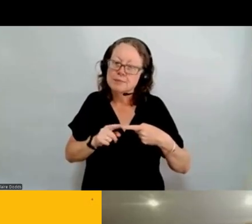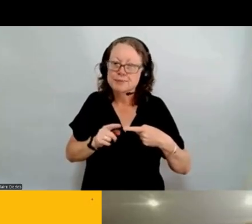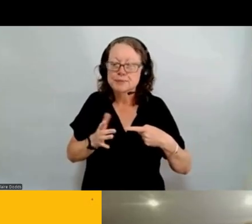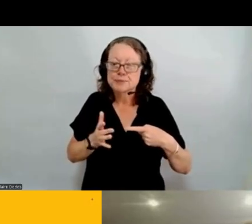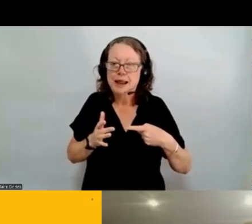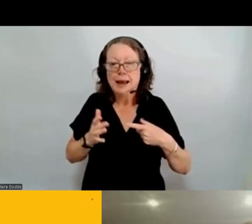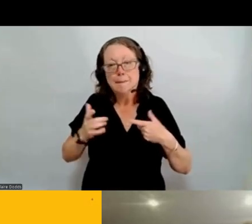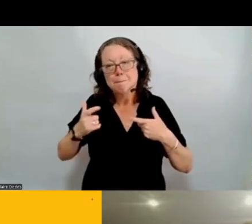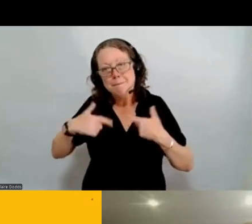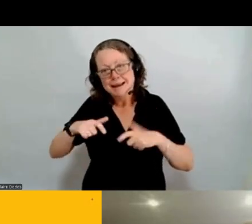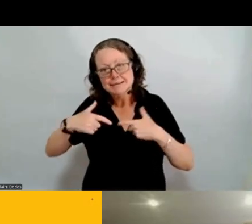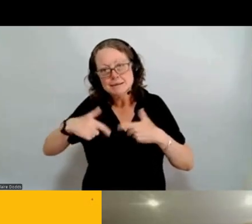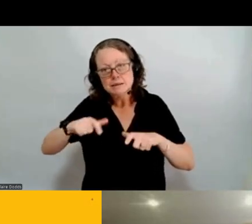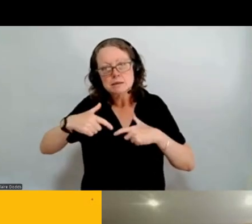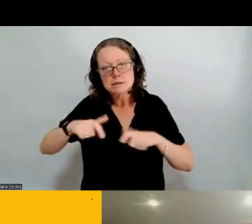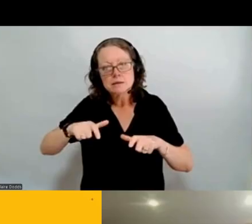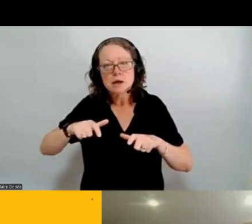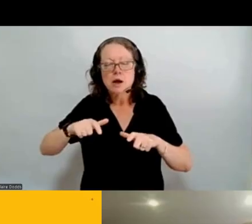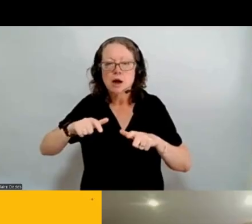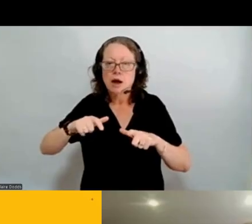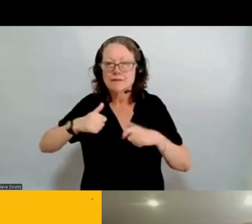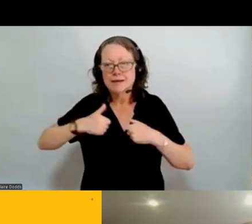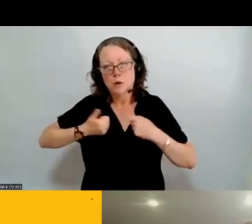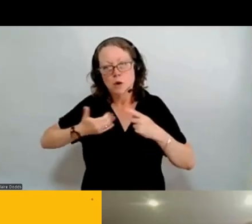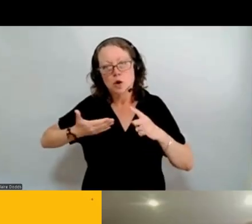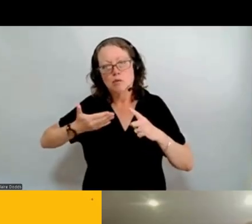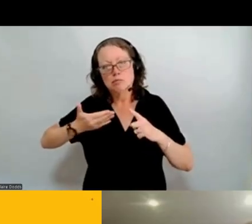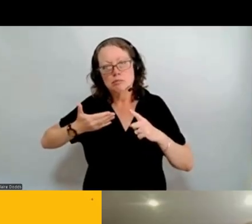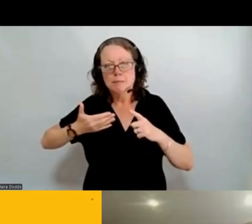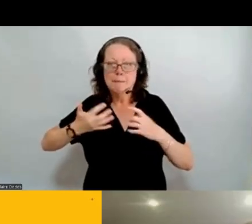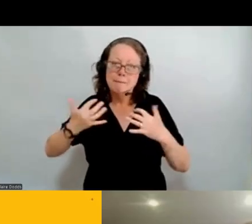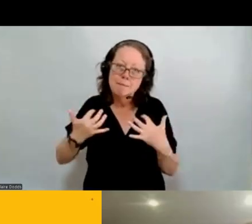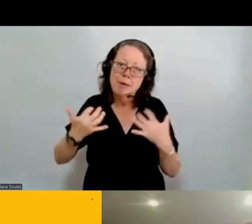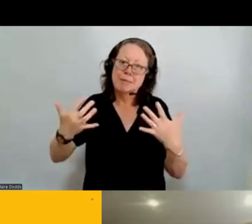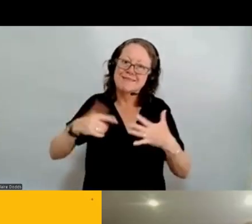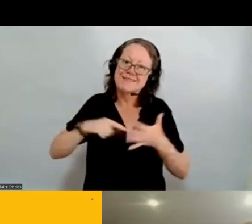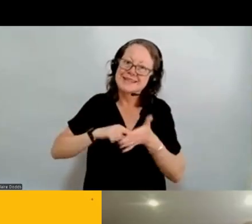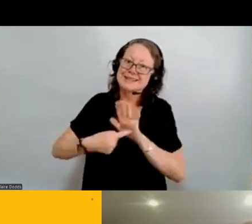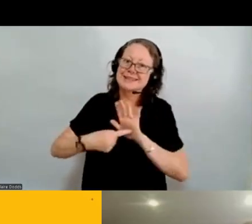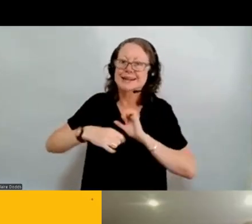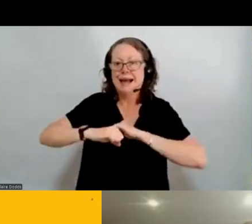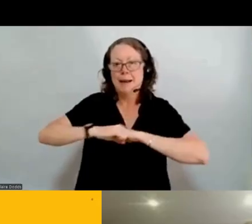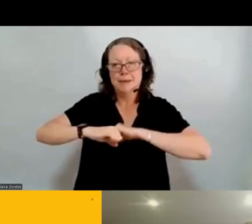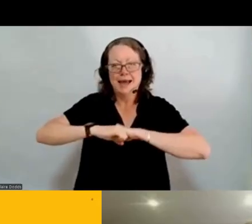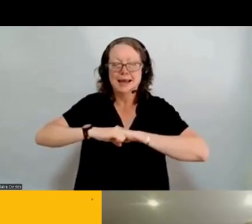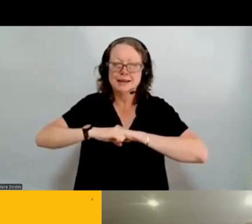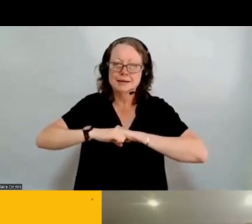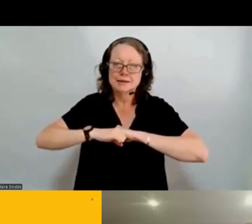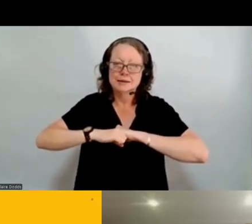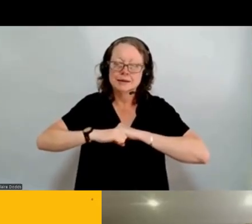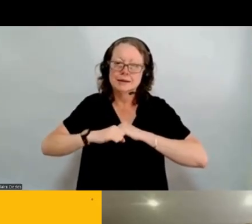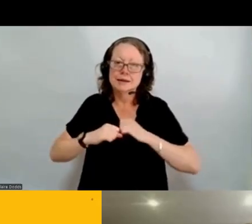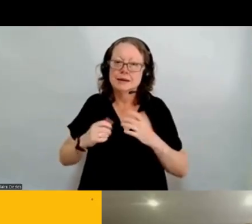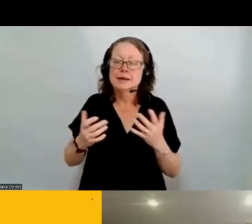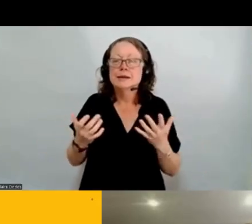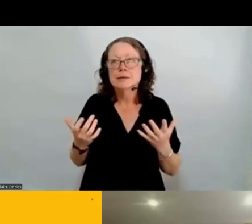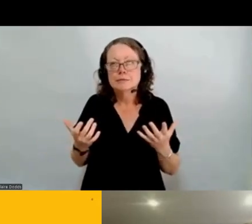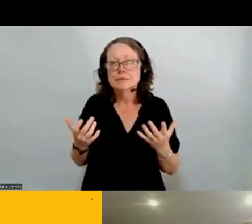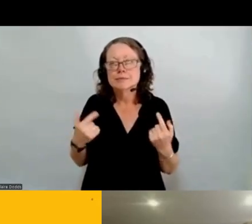the Goal In public facing campaign. As I mentioned at the start, I think we're all aware that we're not going to do the